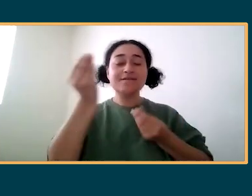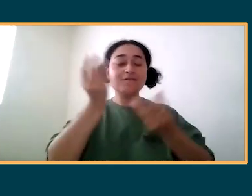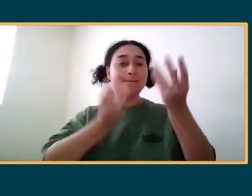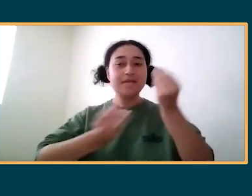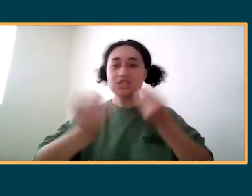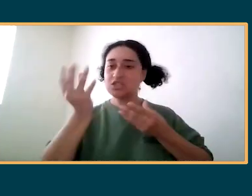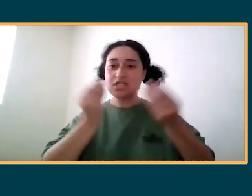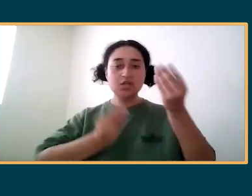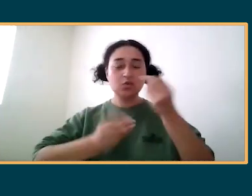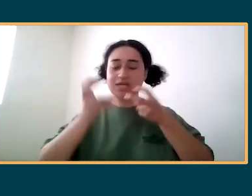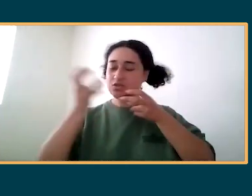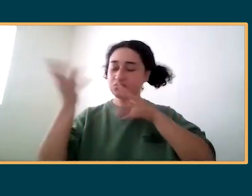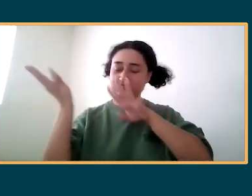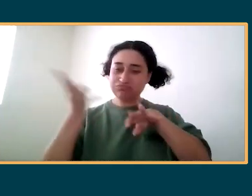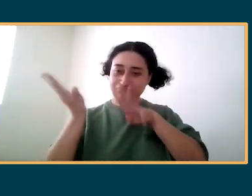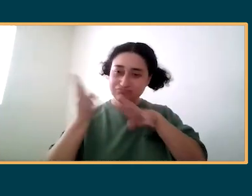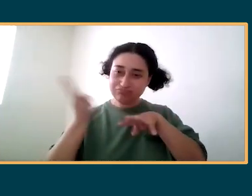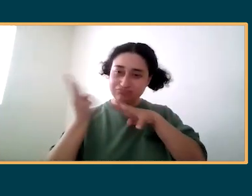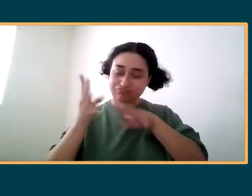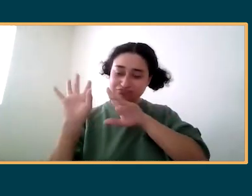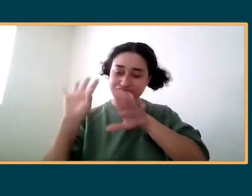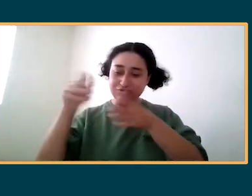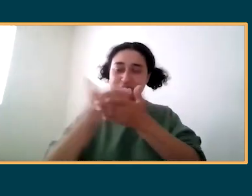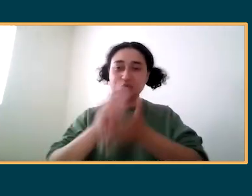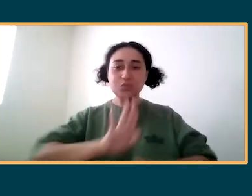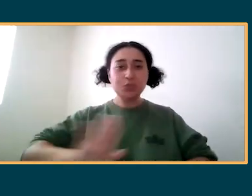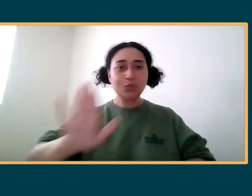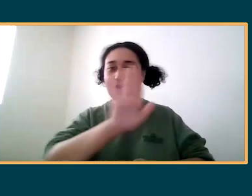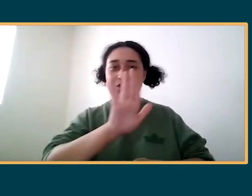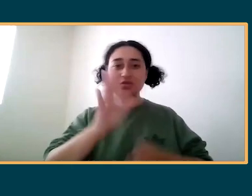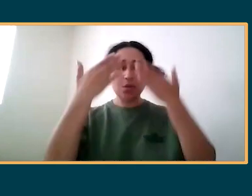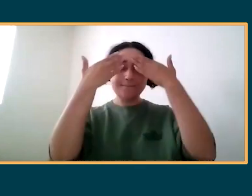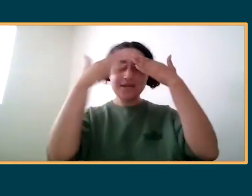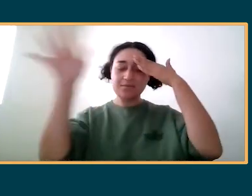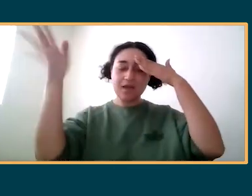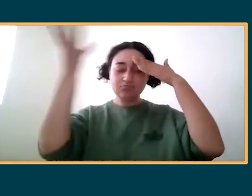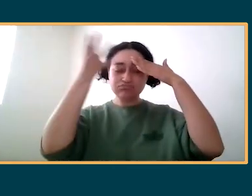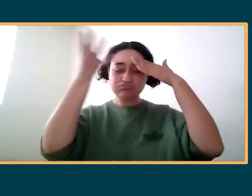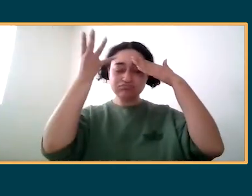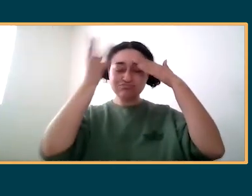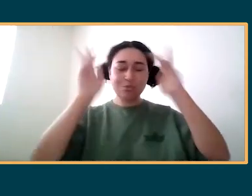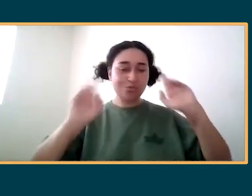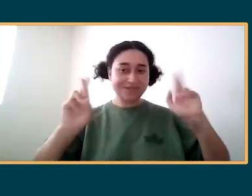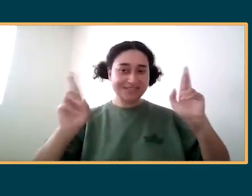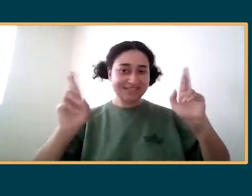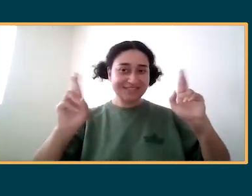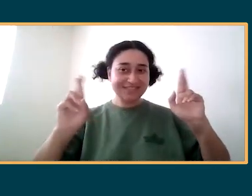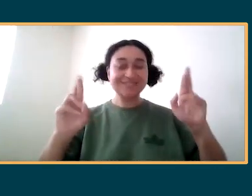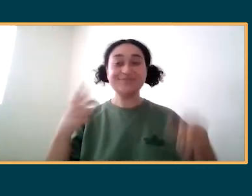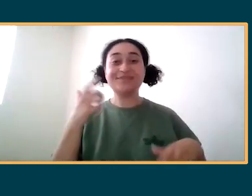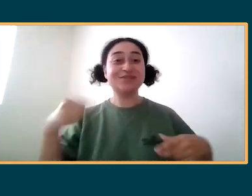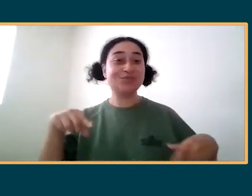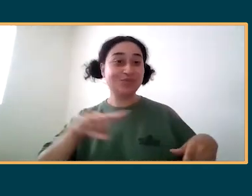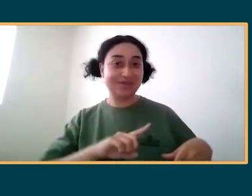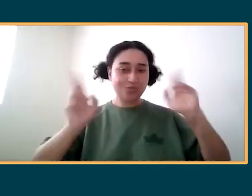with information, so much that we need to download into you. So I need you to open up your mind, get everything that you need to be cushy and